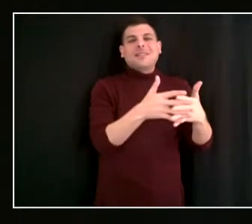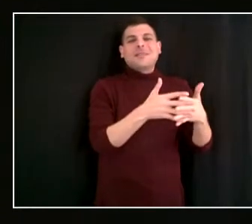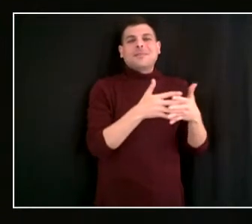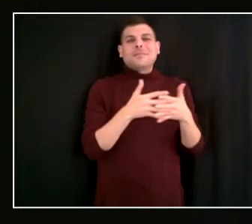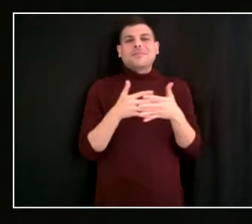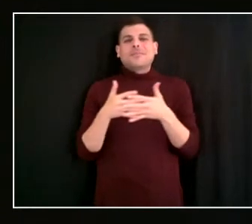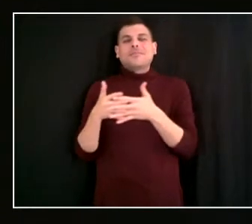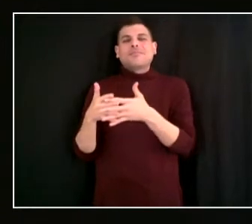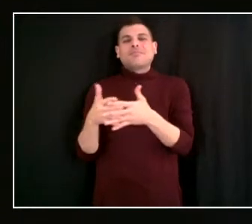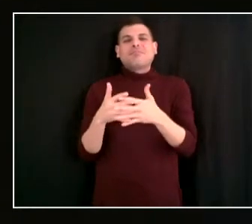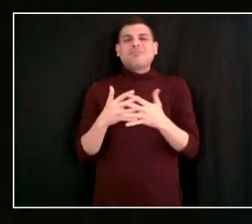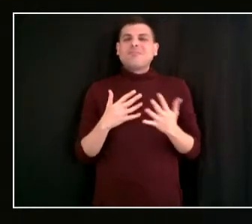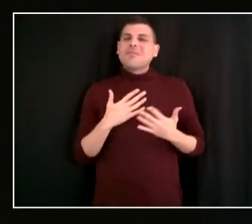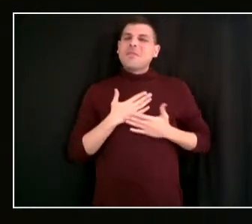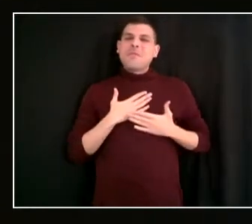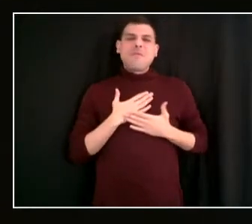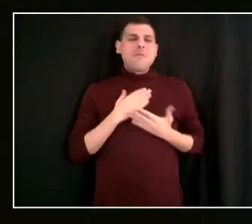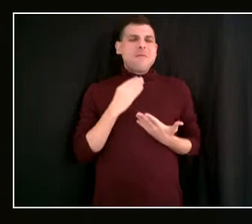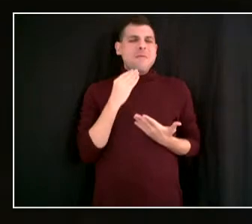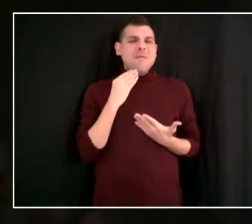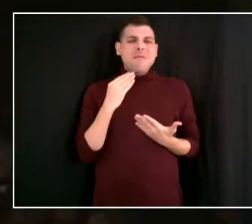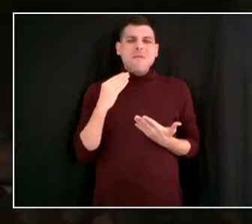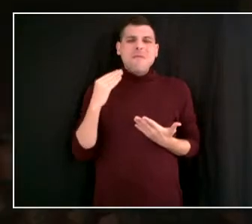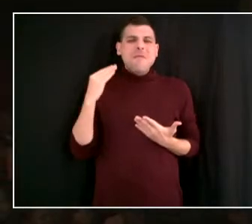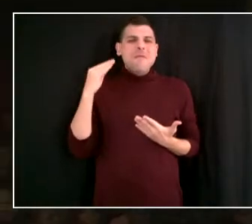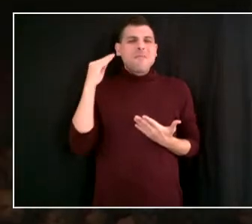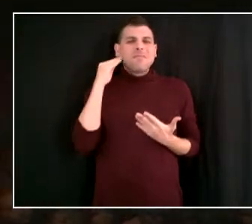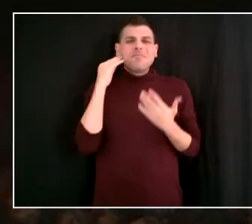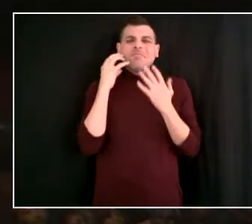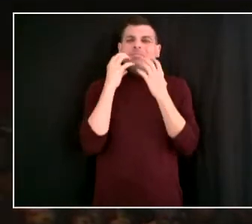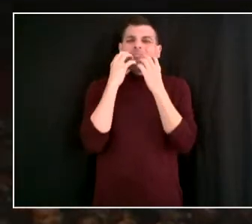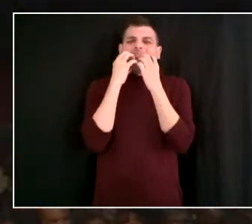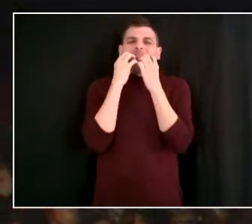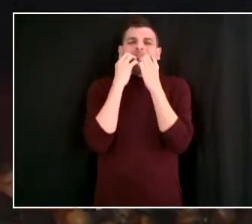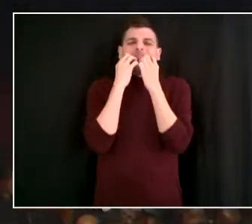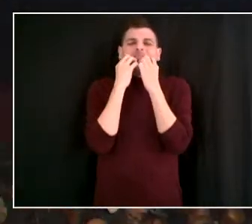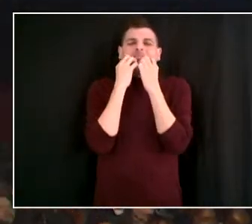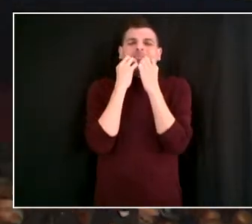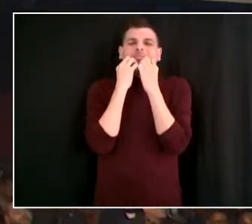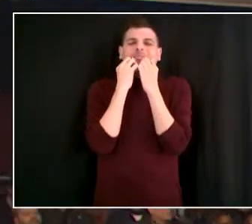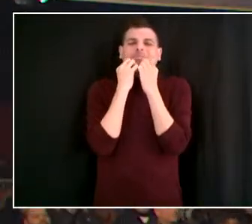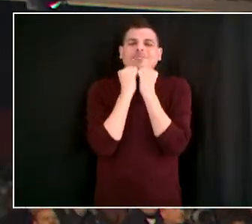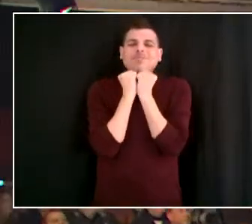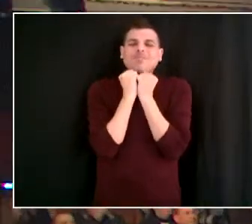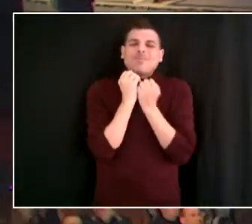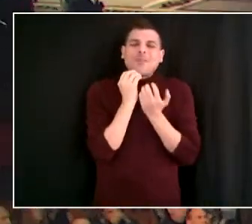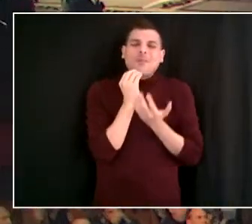America, my home, sweet